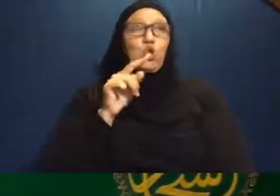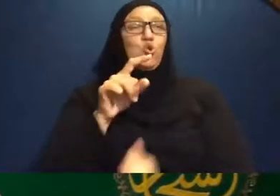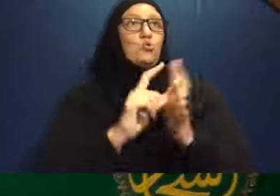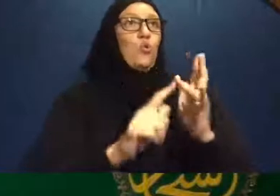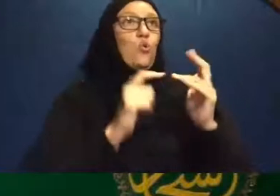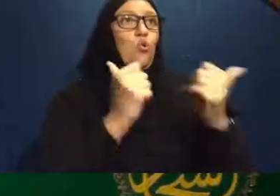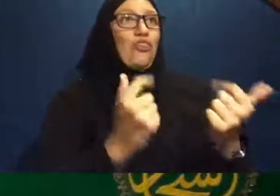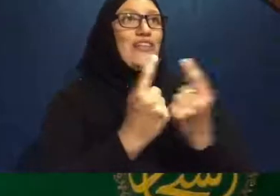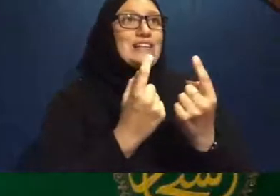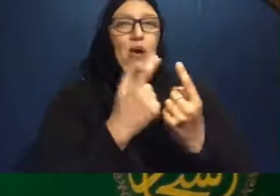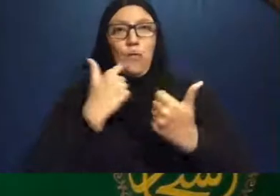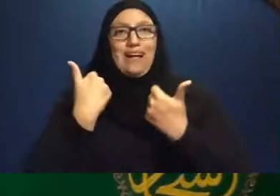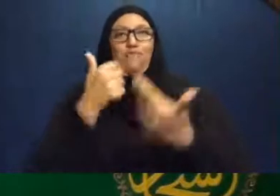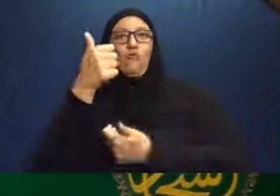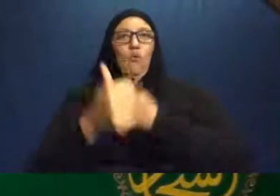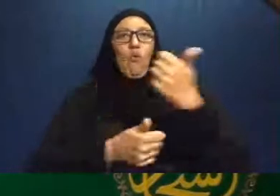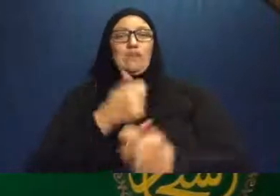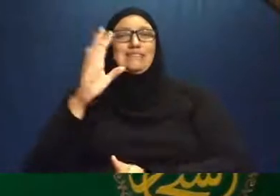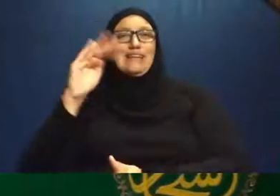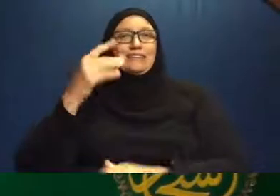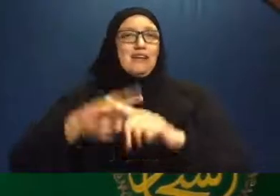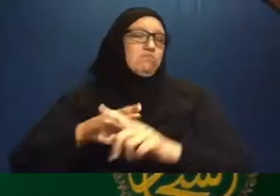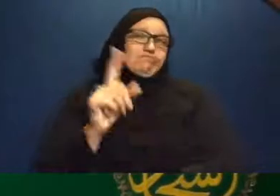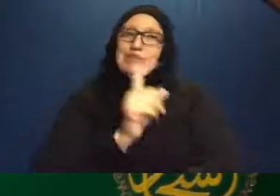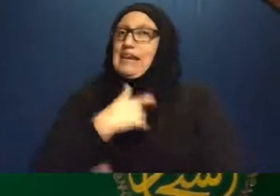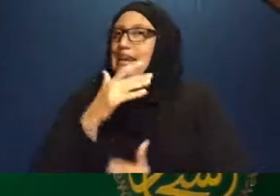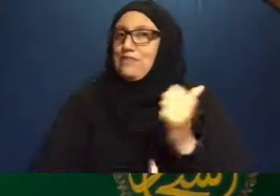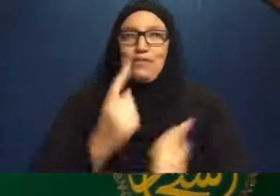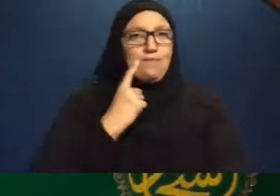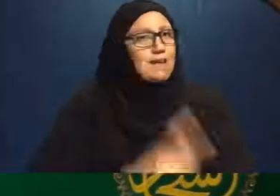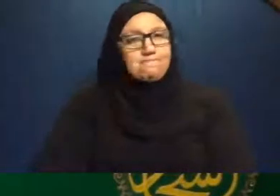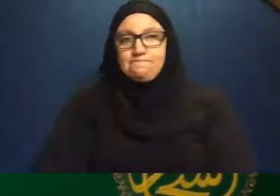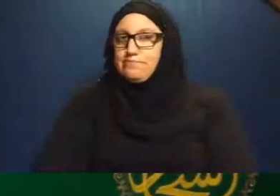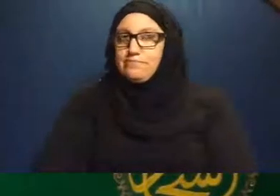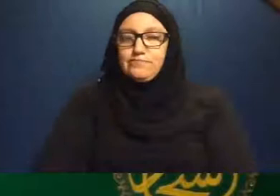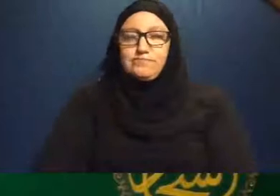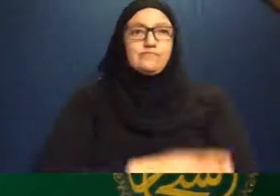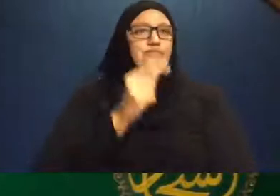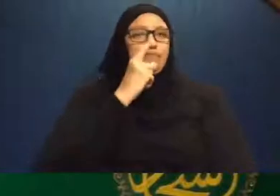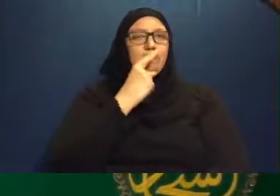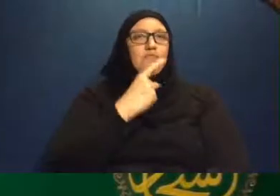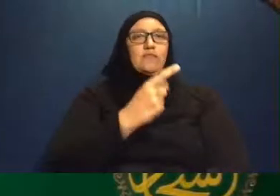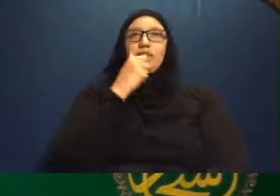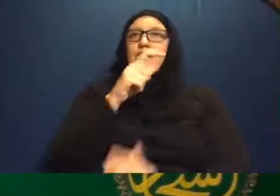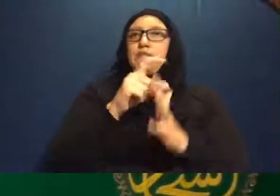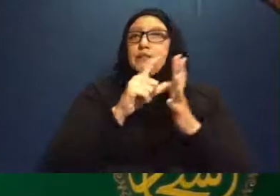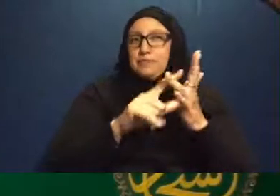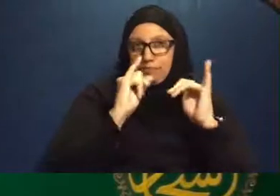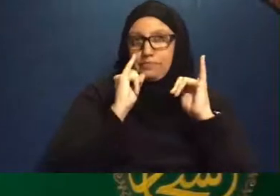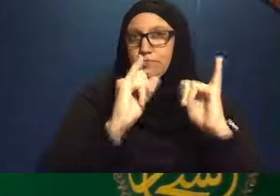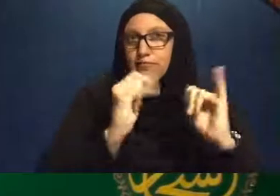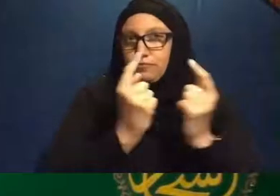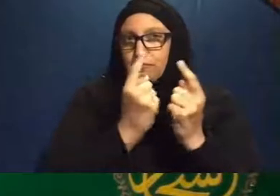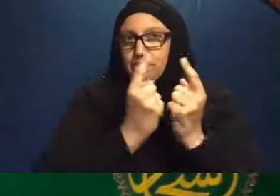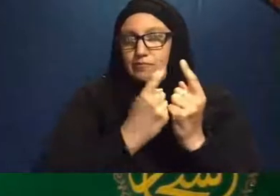anyone that you do good and I will reward you tenfold. And those who told you that if you do evil, I